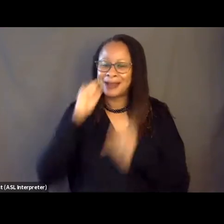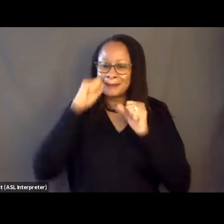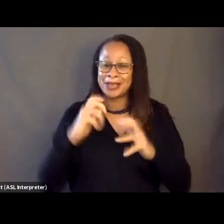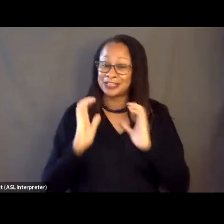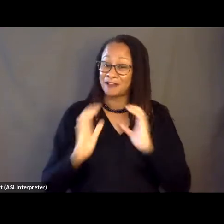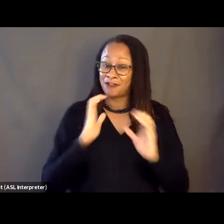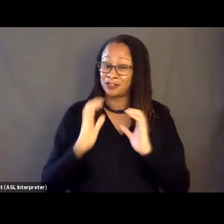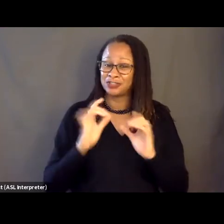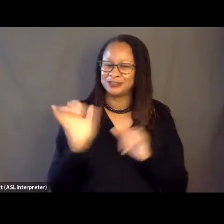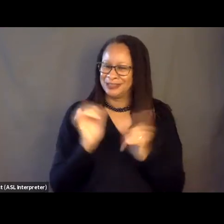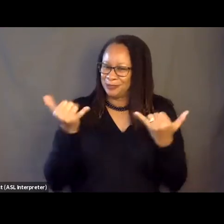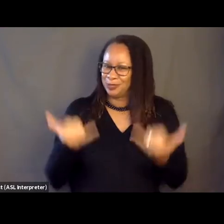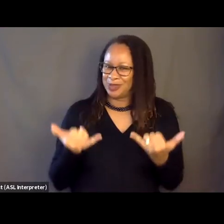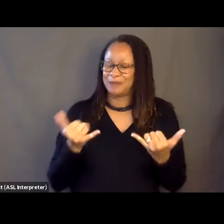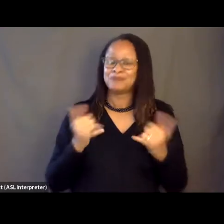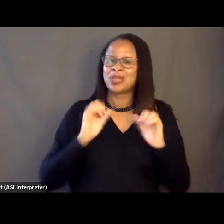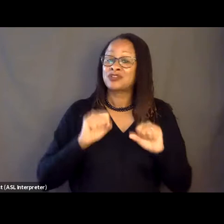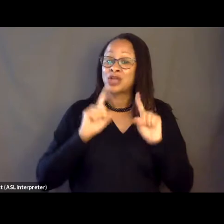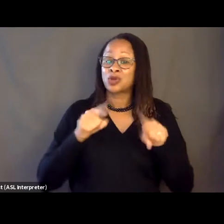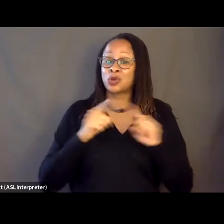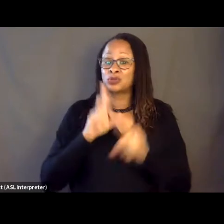like this one, you can go to